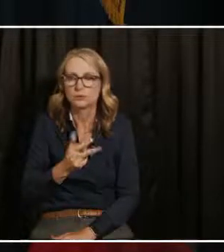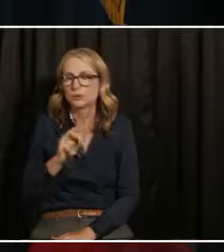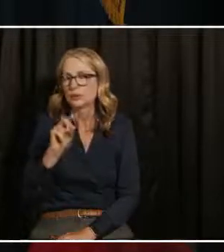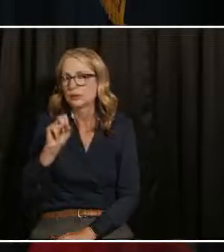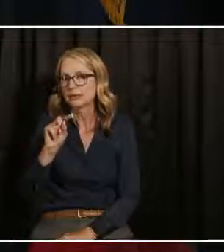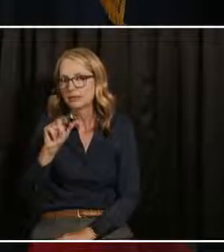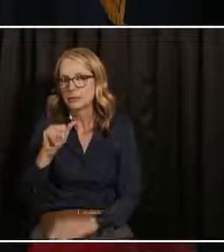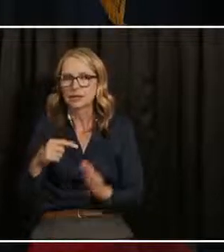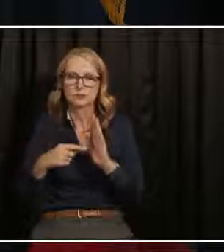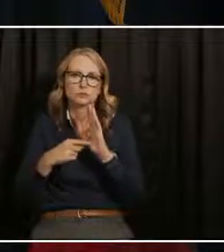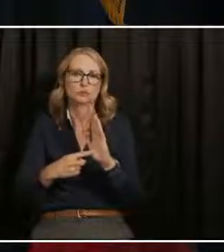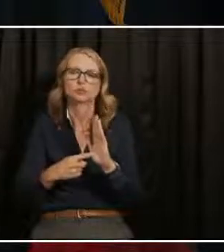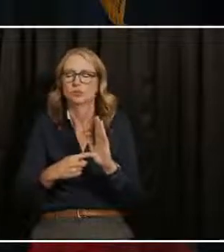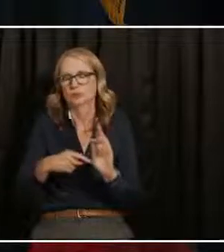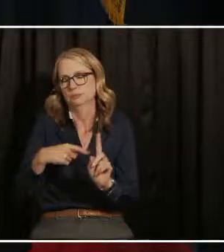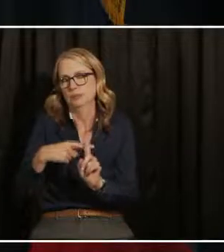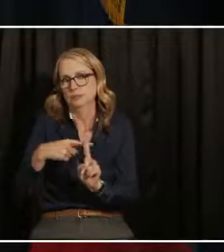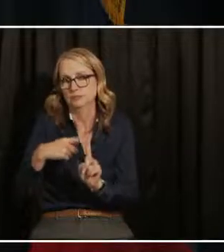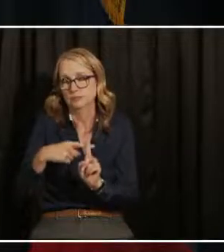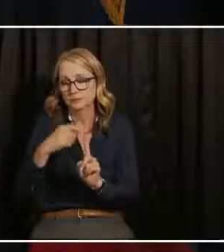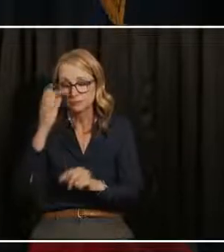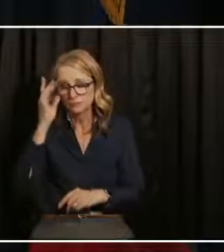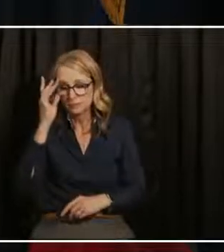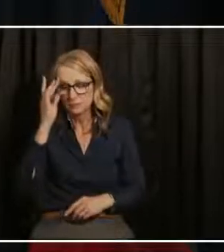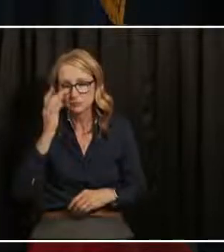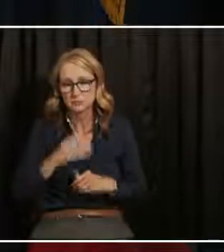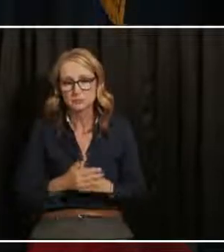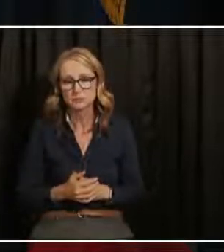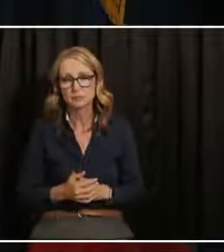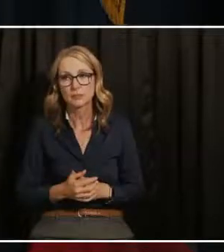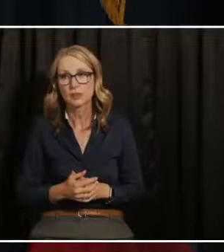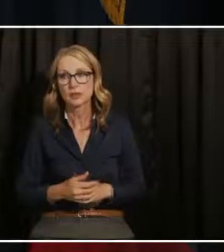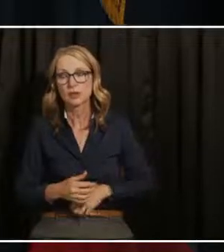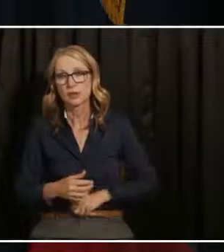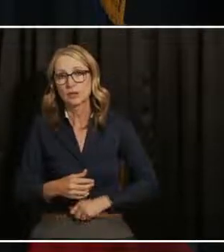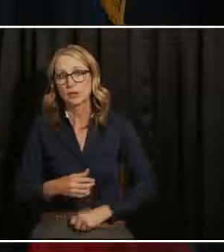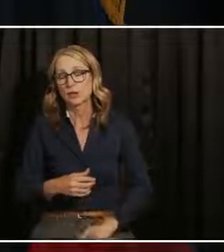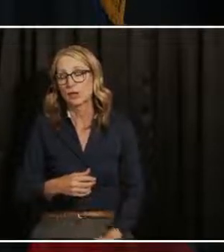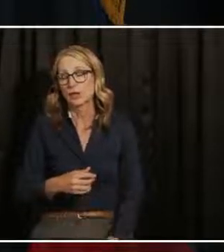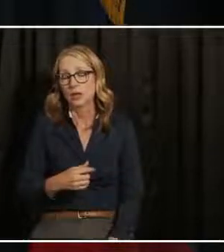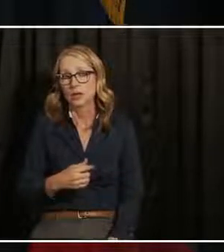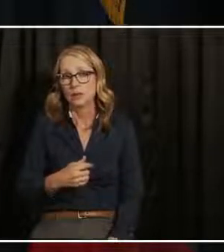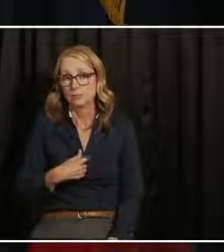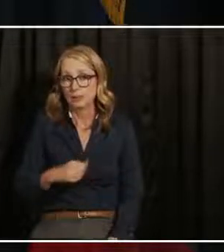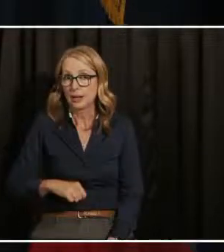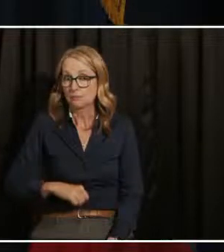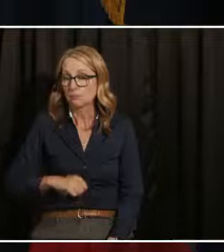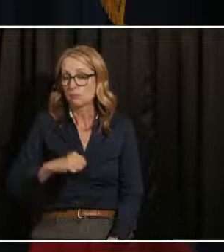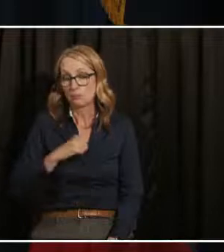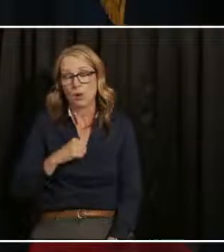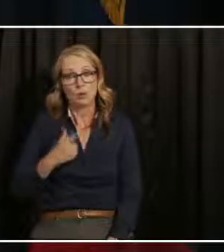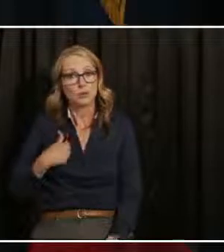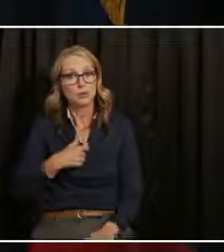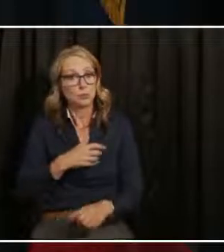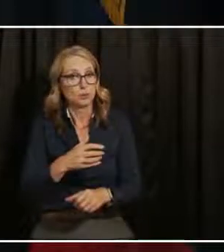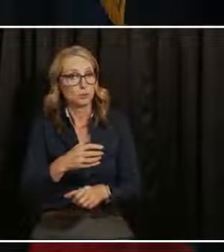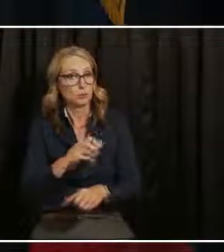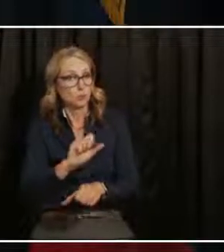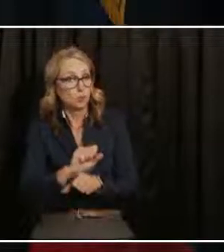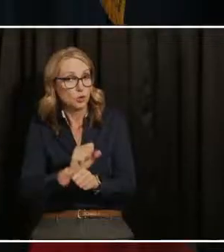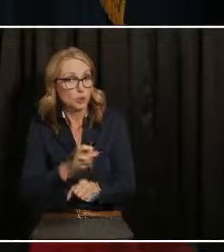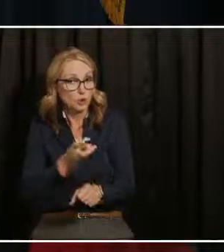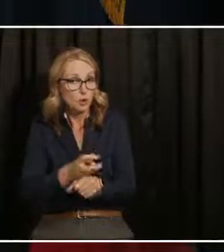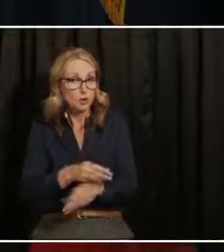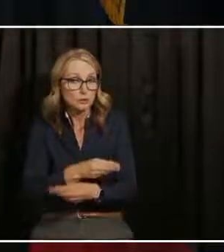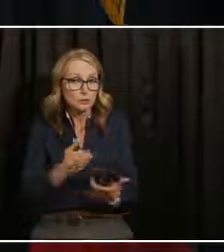increased immune response. And I'm proud that we are at the same time working on getting the booster out,